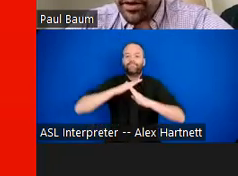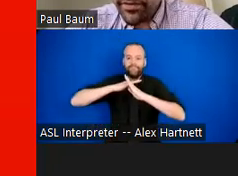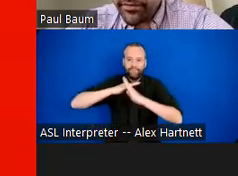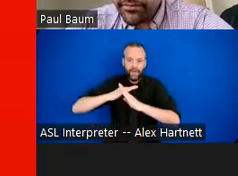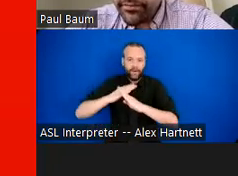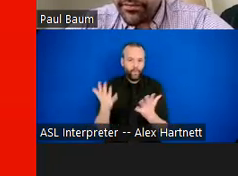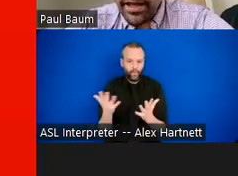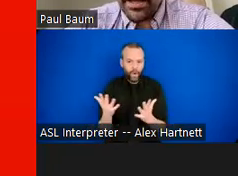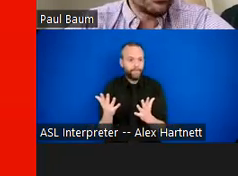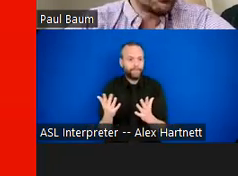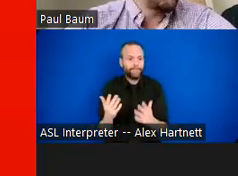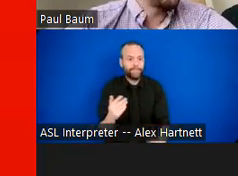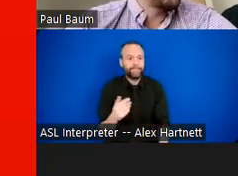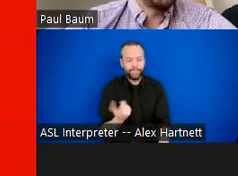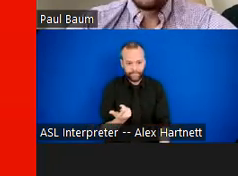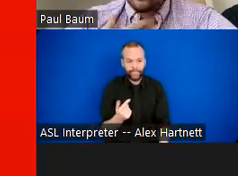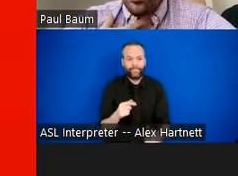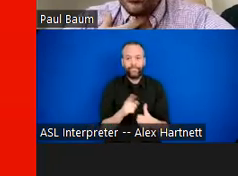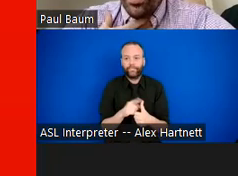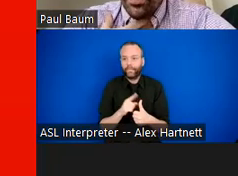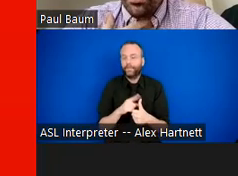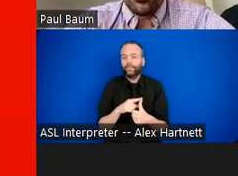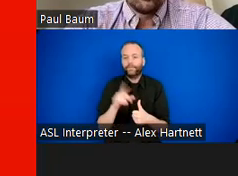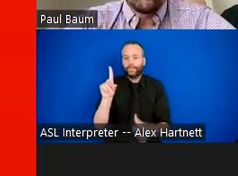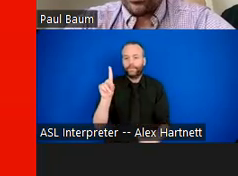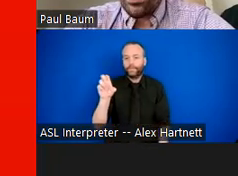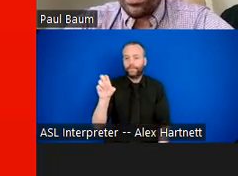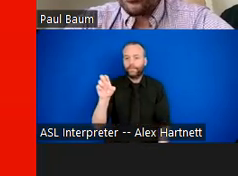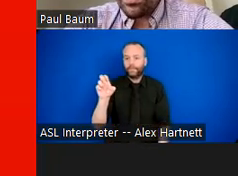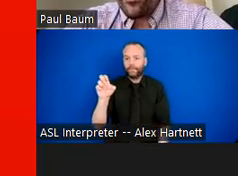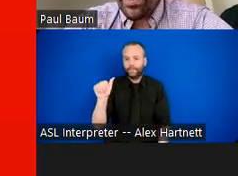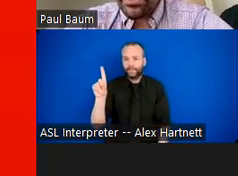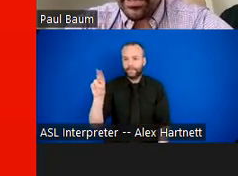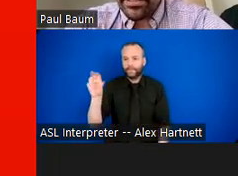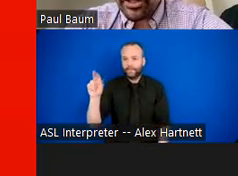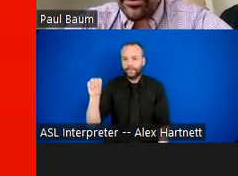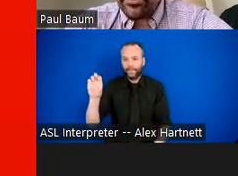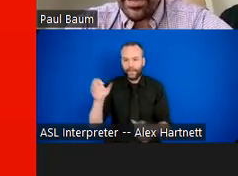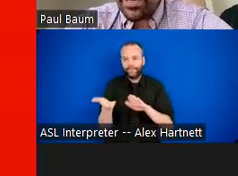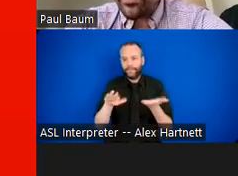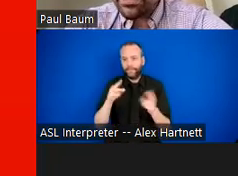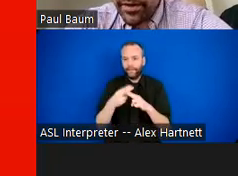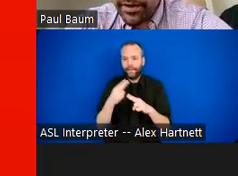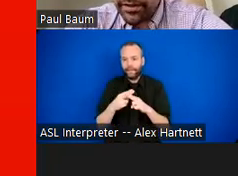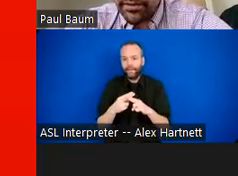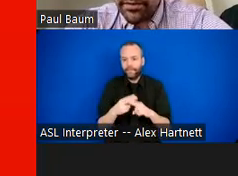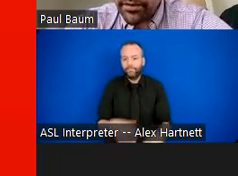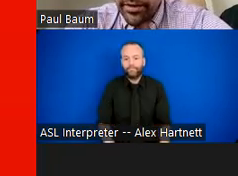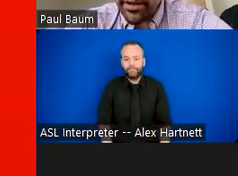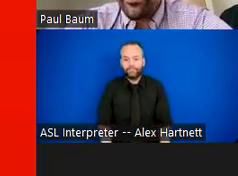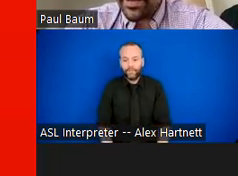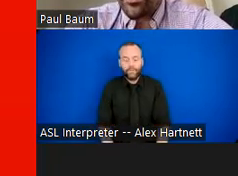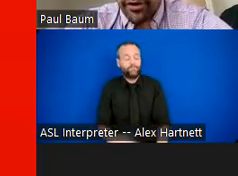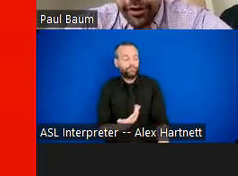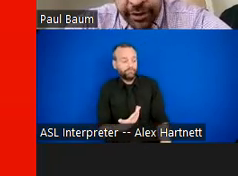on birth is, just say mine's Paul, but I identify as transgender and my name is Mary,